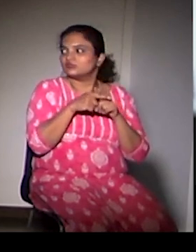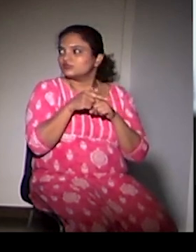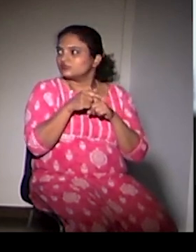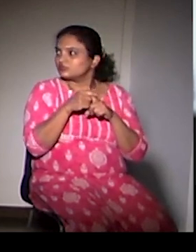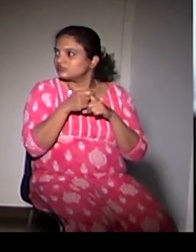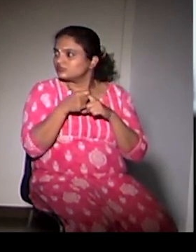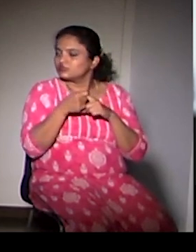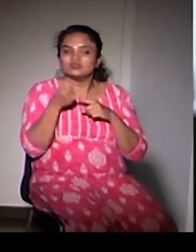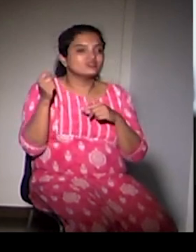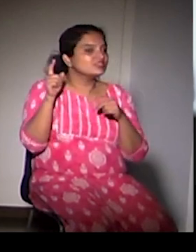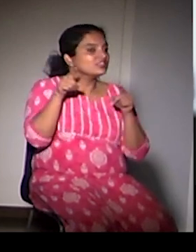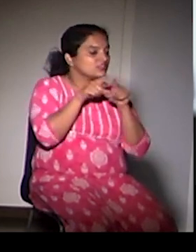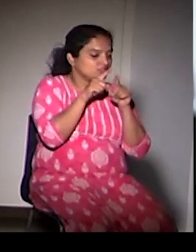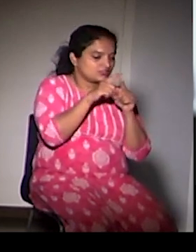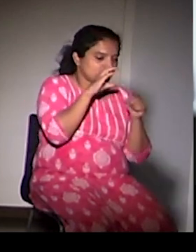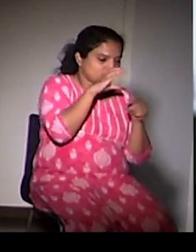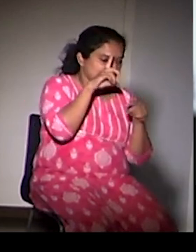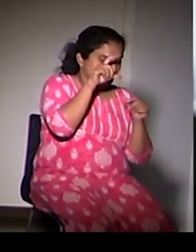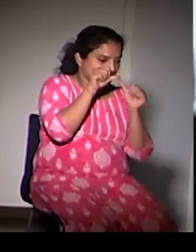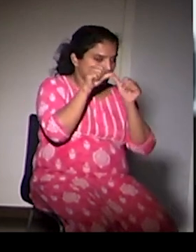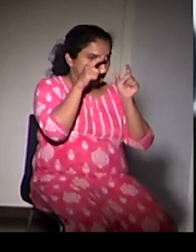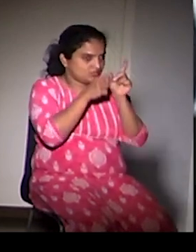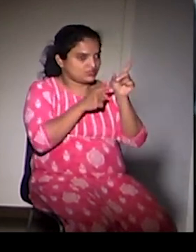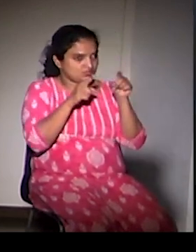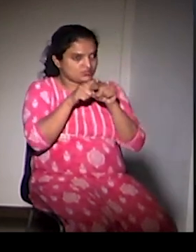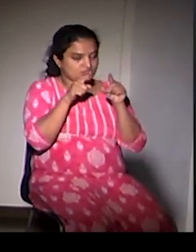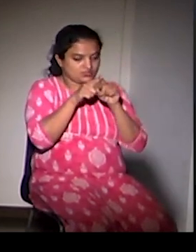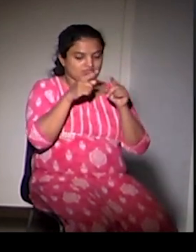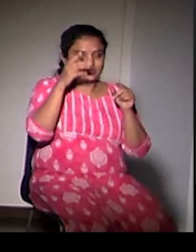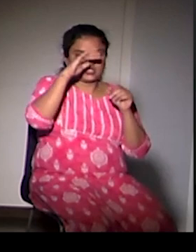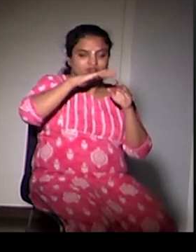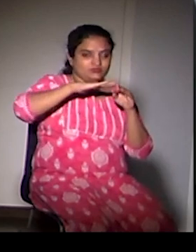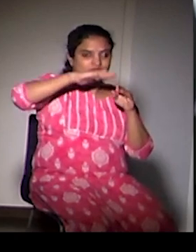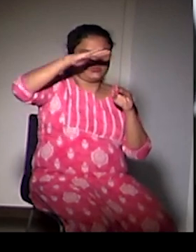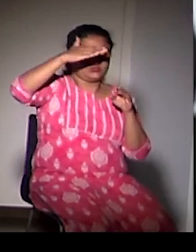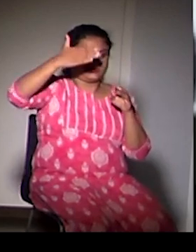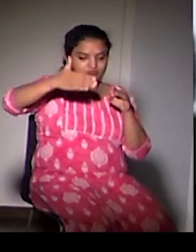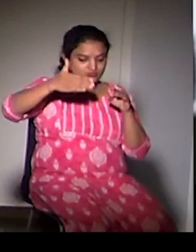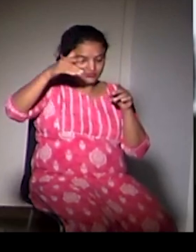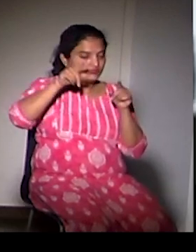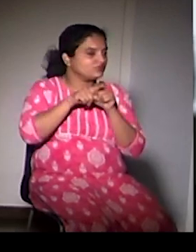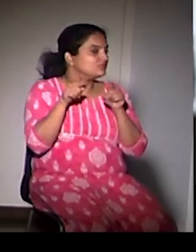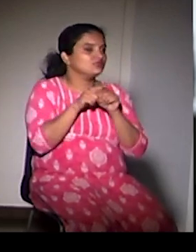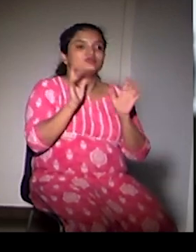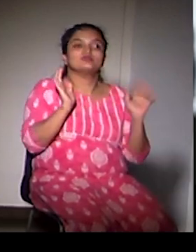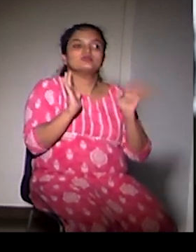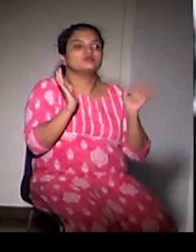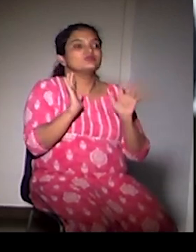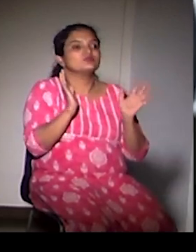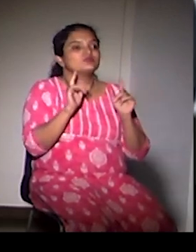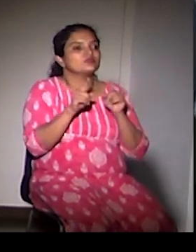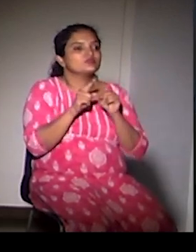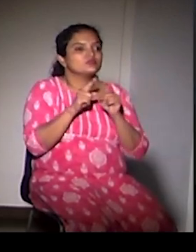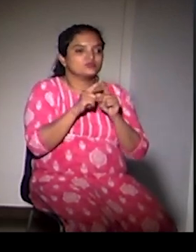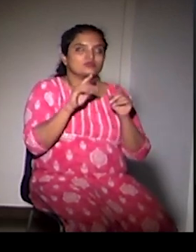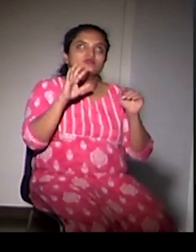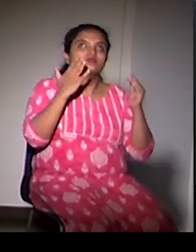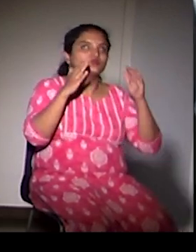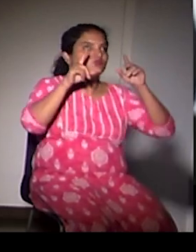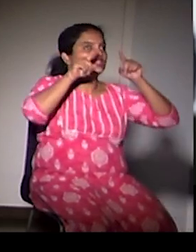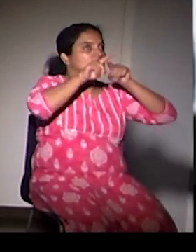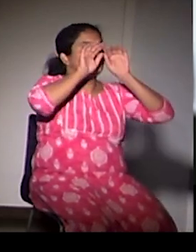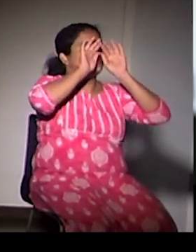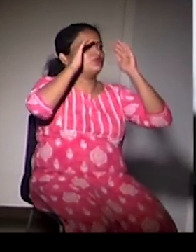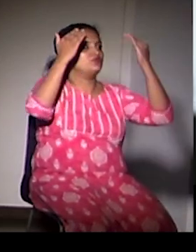Glazed roof tiles are not really that common in India at all anyway. Even on the domes of mosques and tombs, they